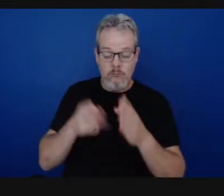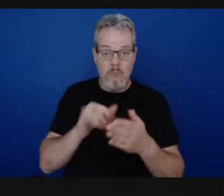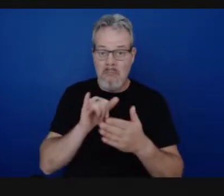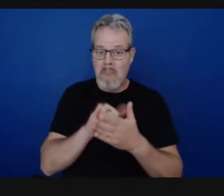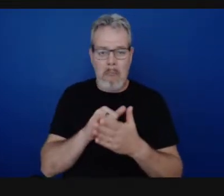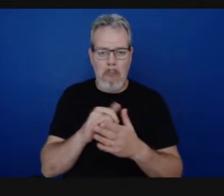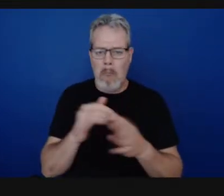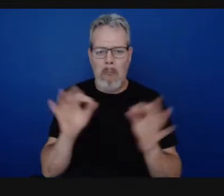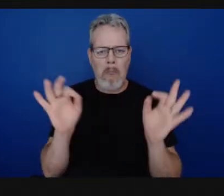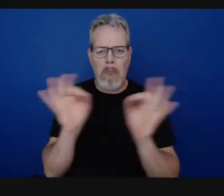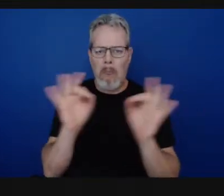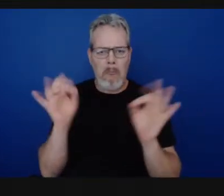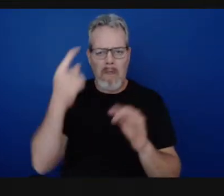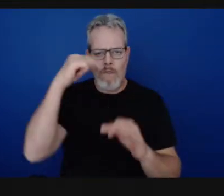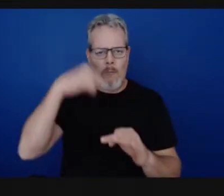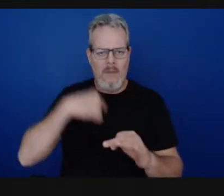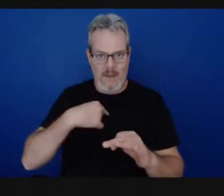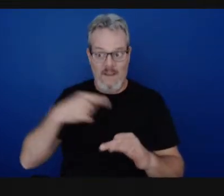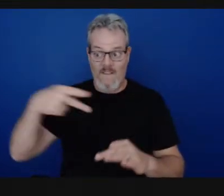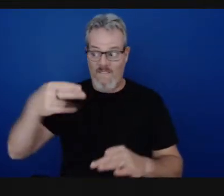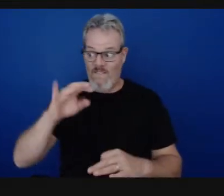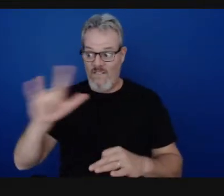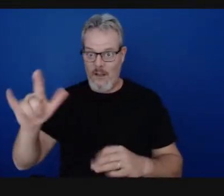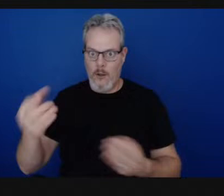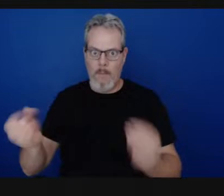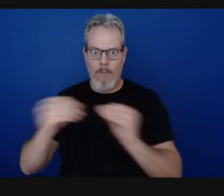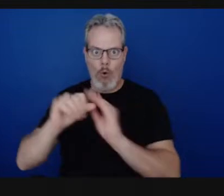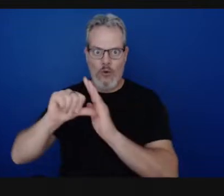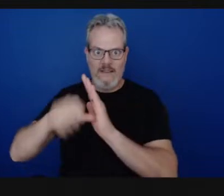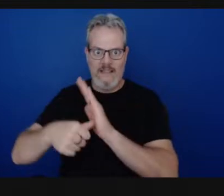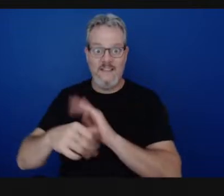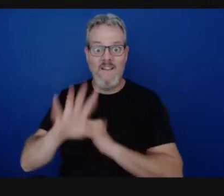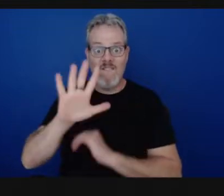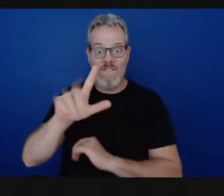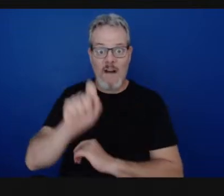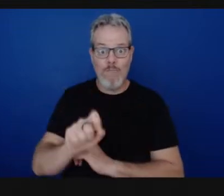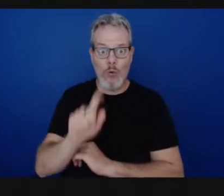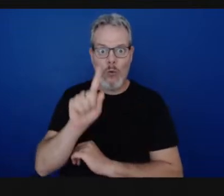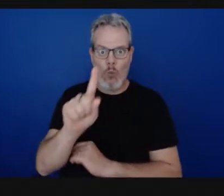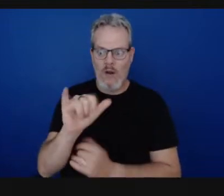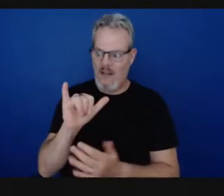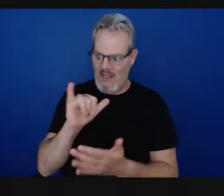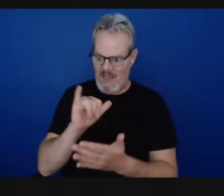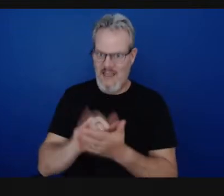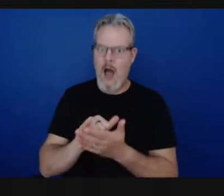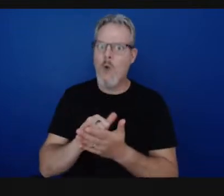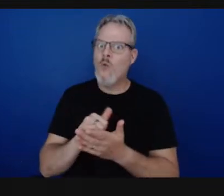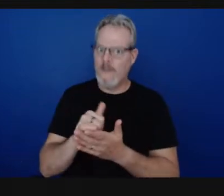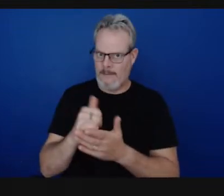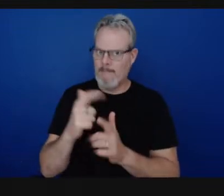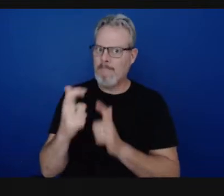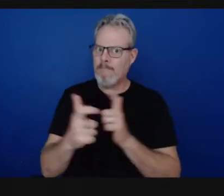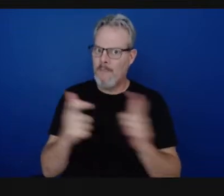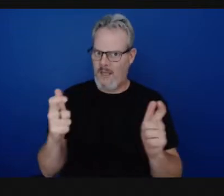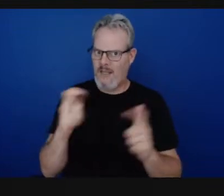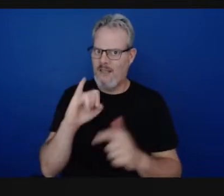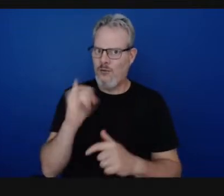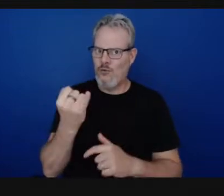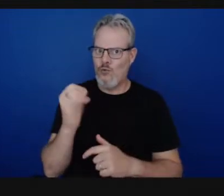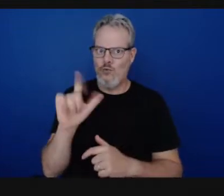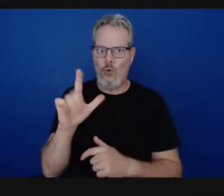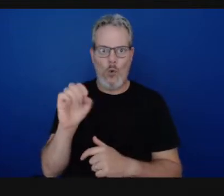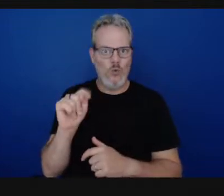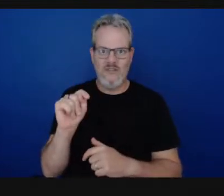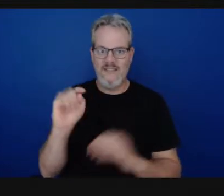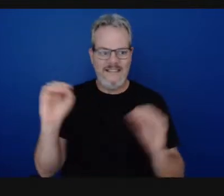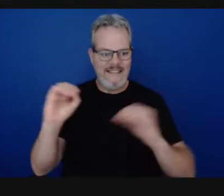for me. Phil's would have been more intense. The 5.1 though, that was a rather decent jolt. Nothing fell off the